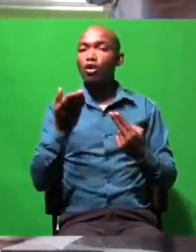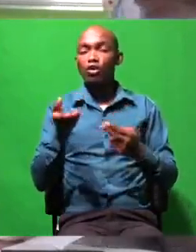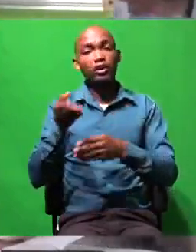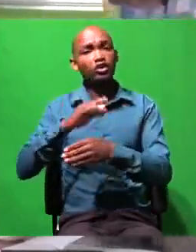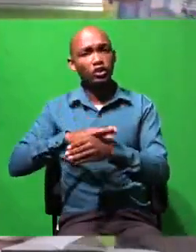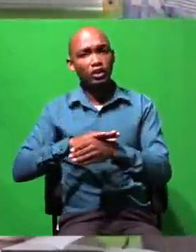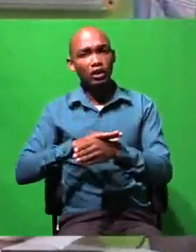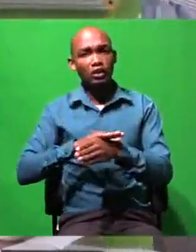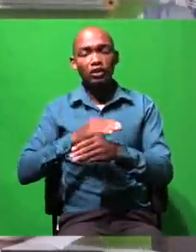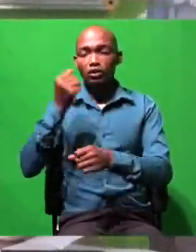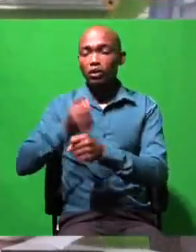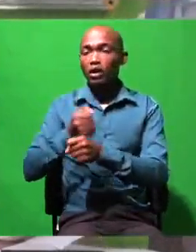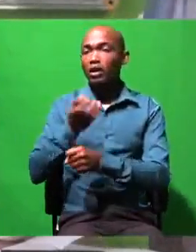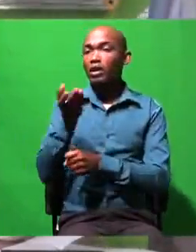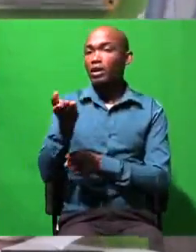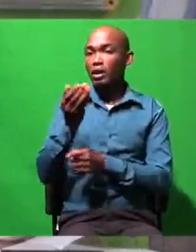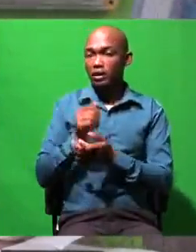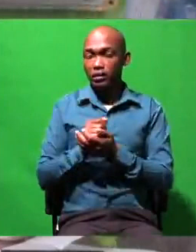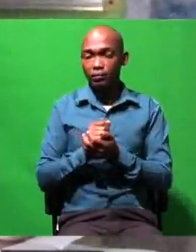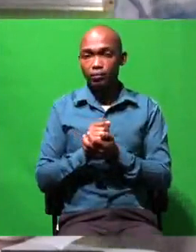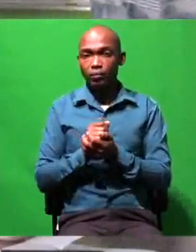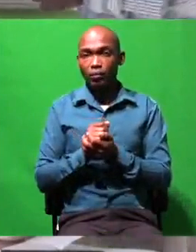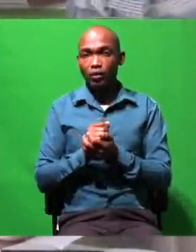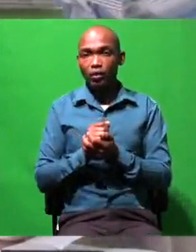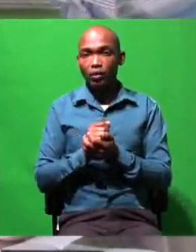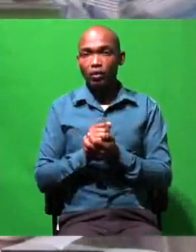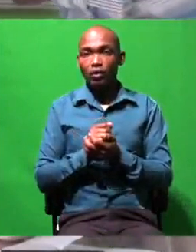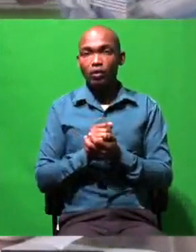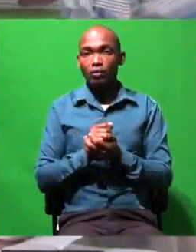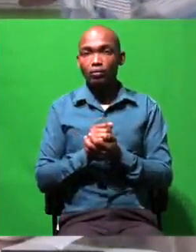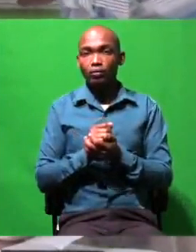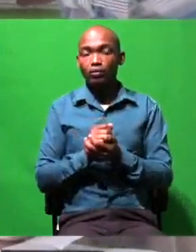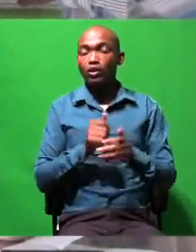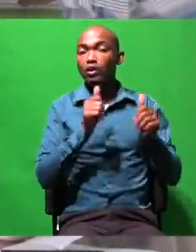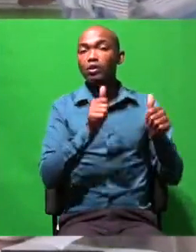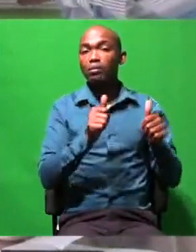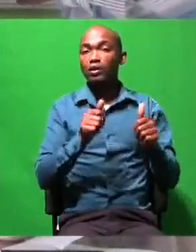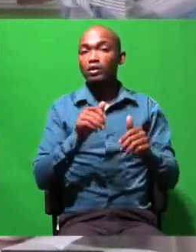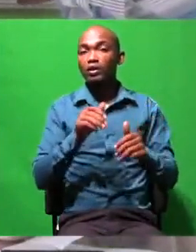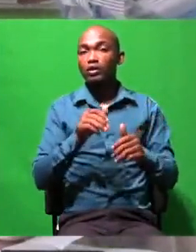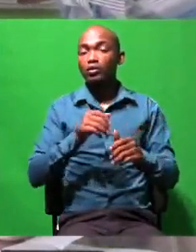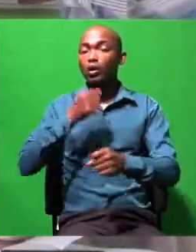or whatever. So career is that, the job that we expect to apply.